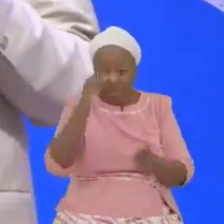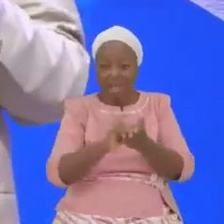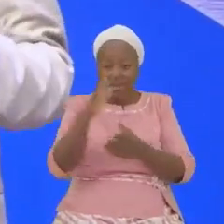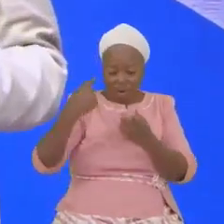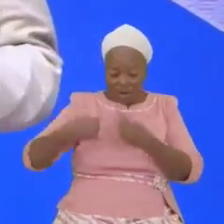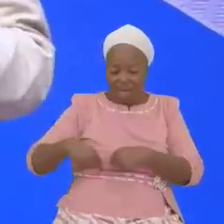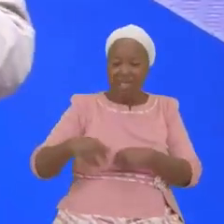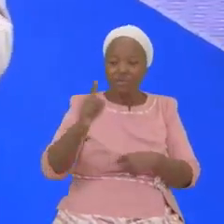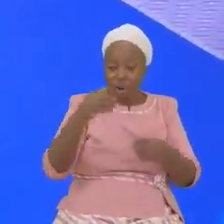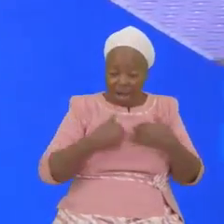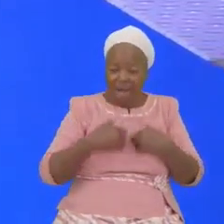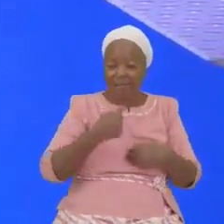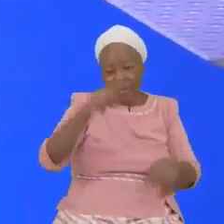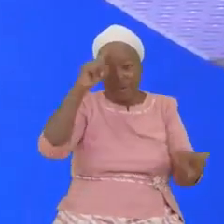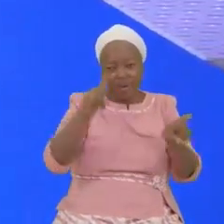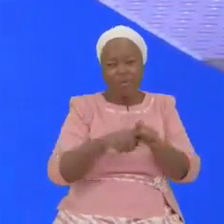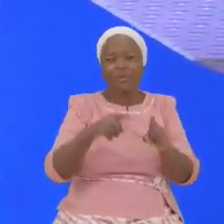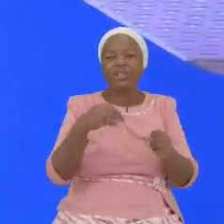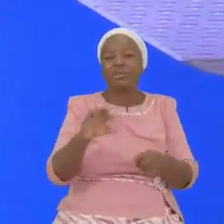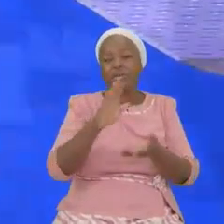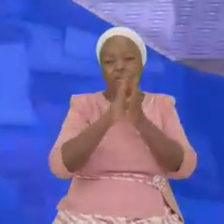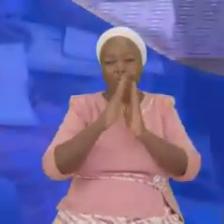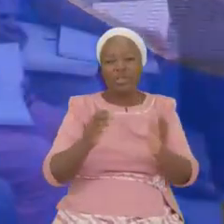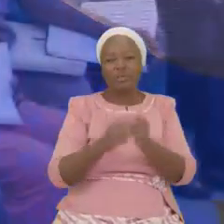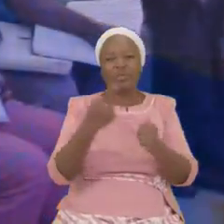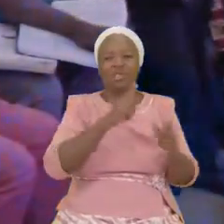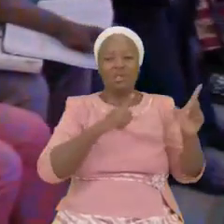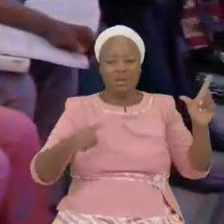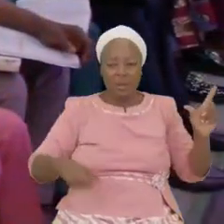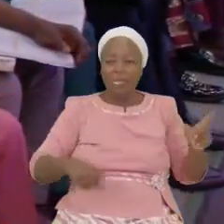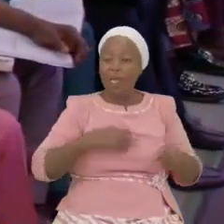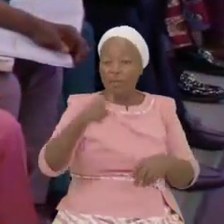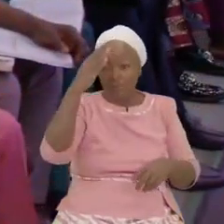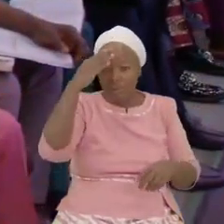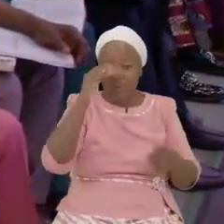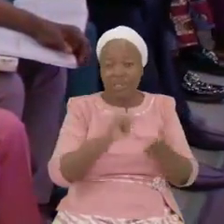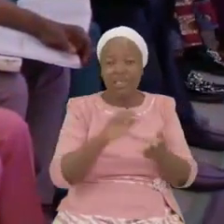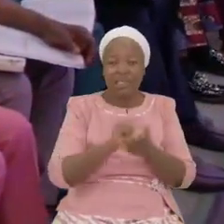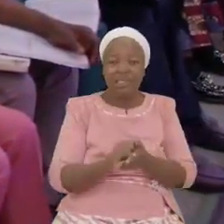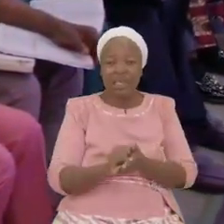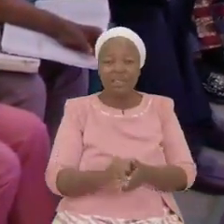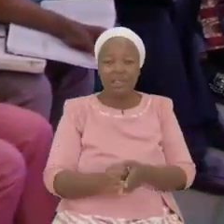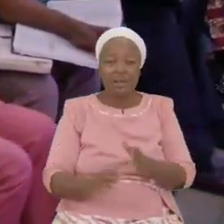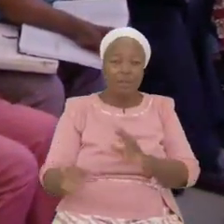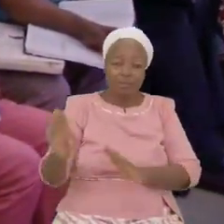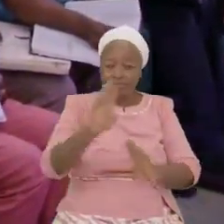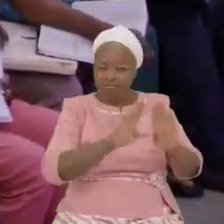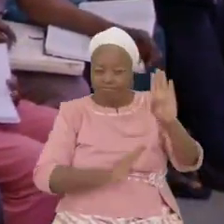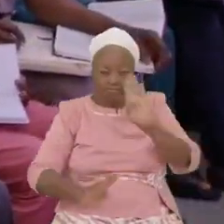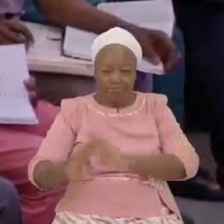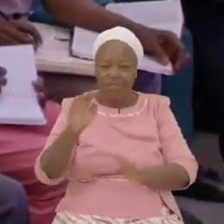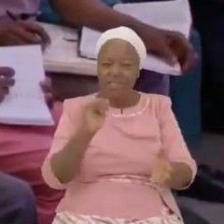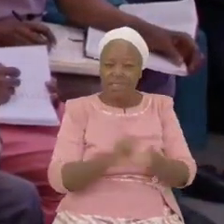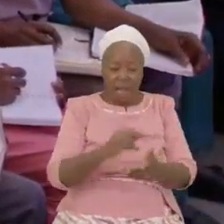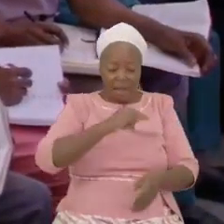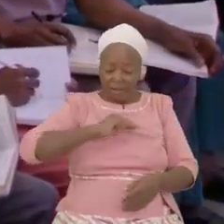a covenant of peace with the Lord. And you know that that storm, that Nebuchadnezzar's